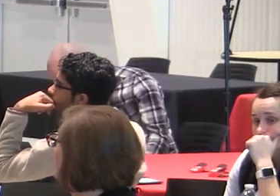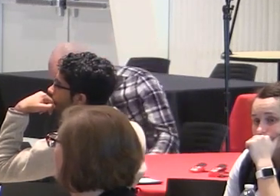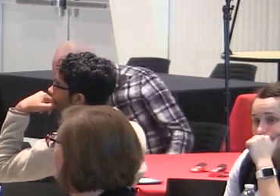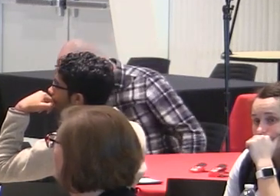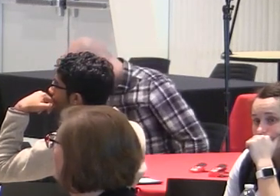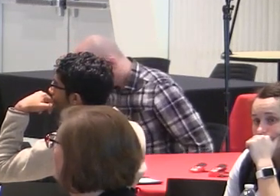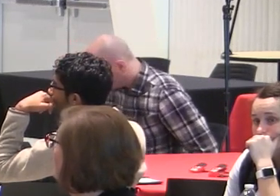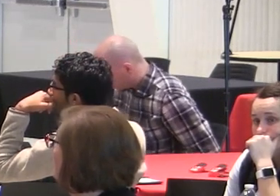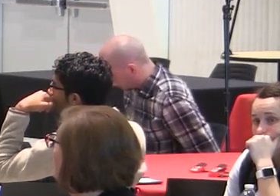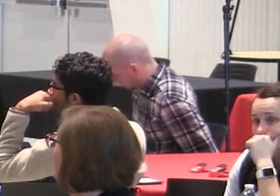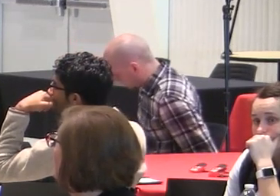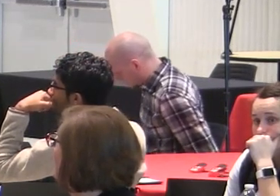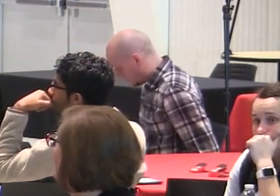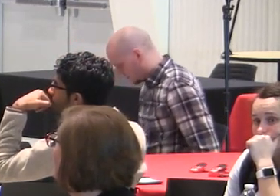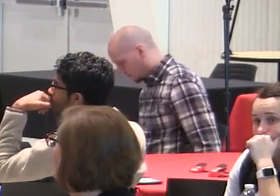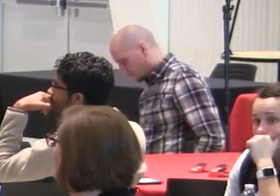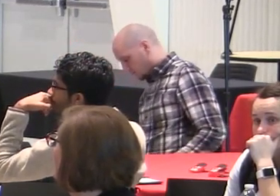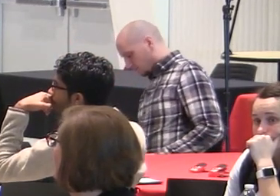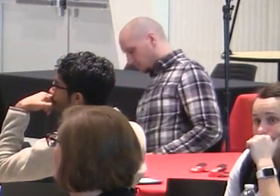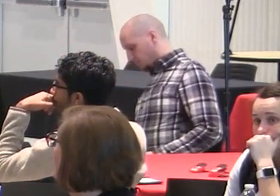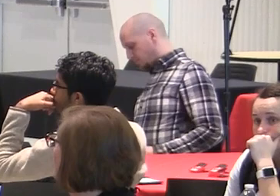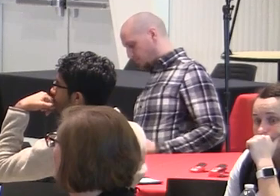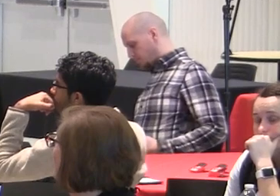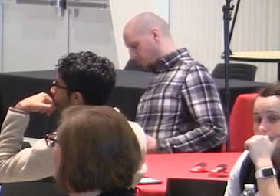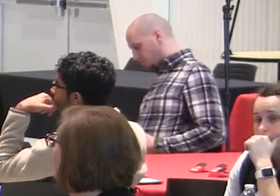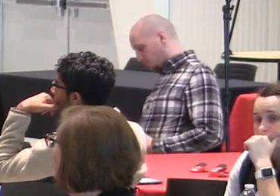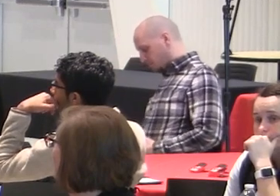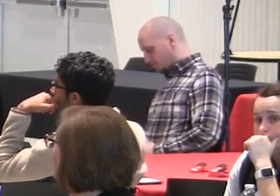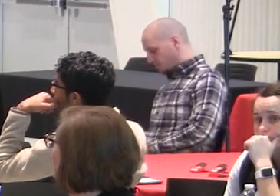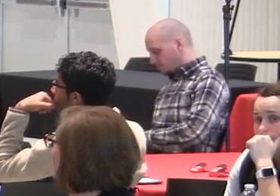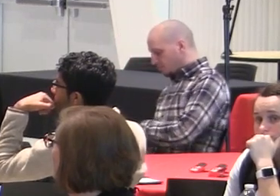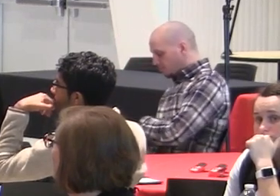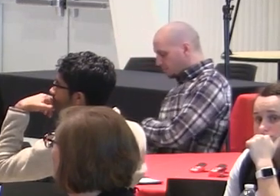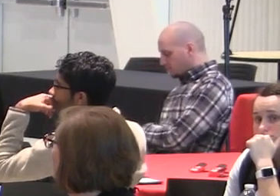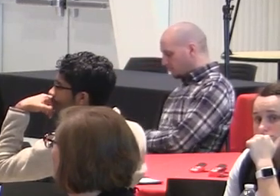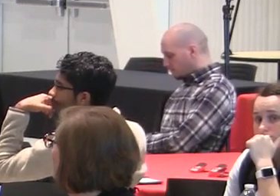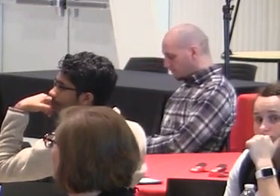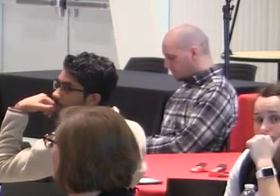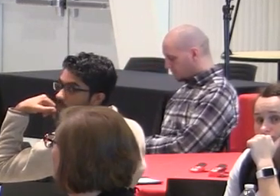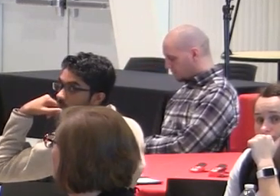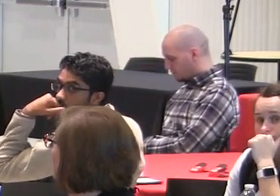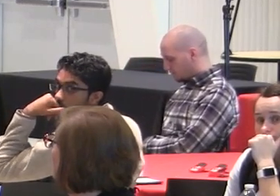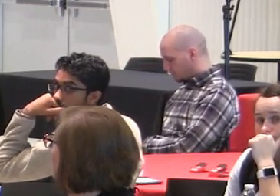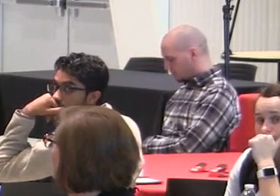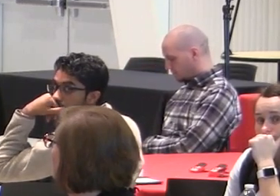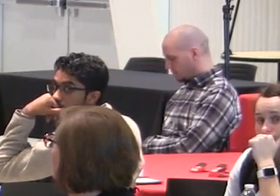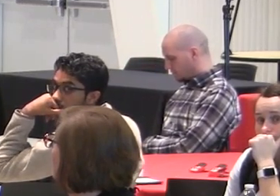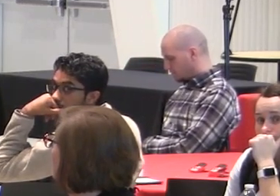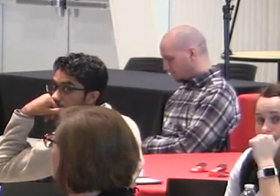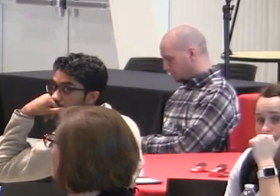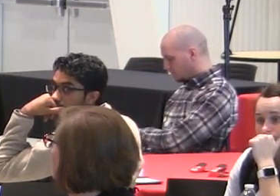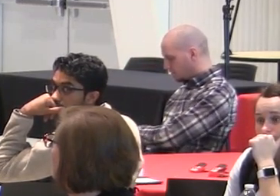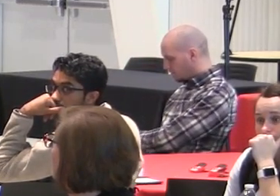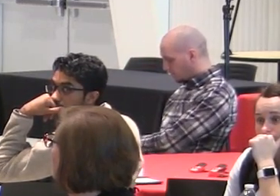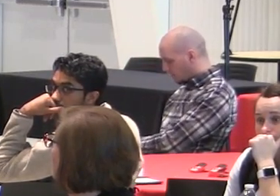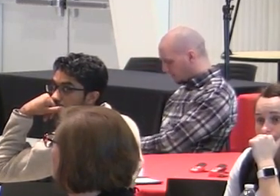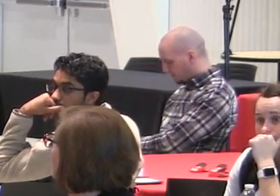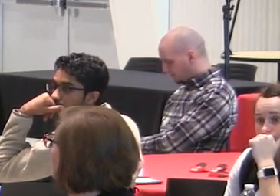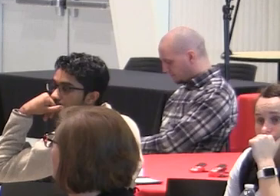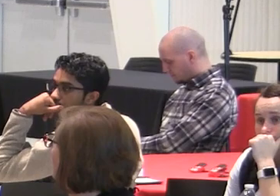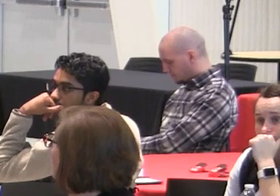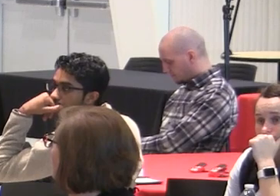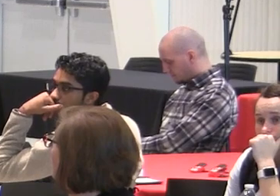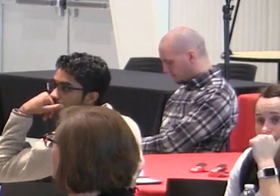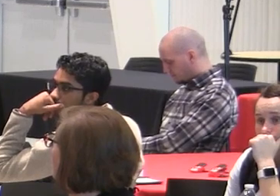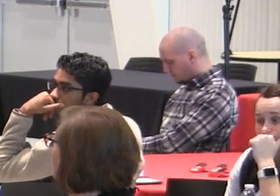But they haven't turned them on yet for the most part. Some have, and a lot of them are talking about it. So